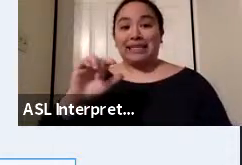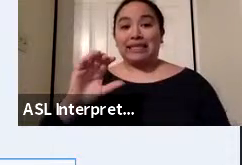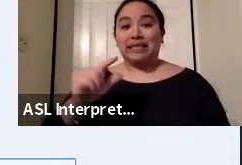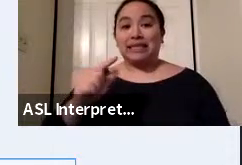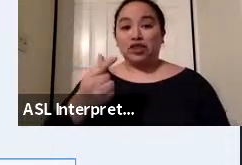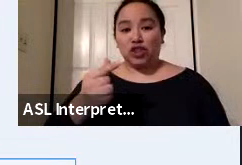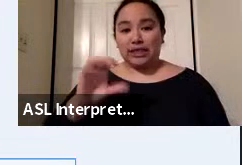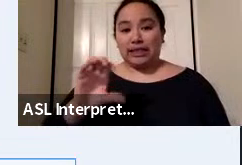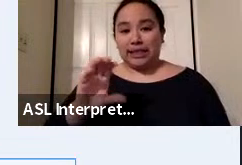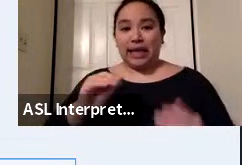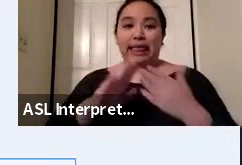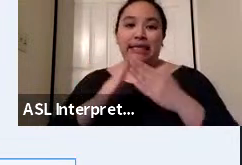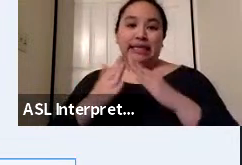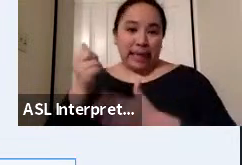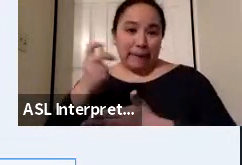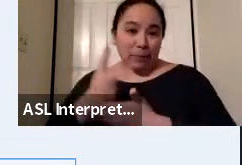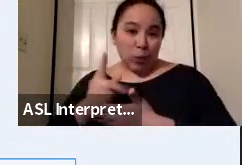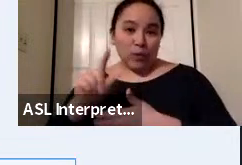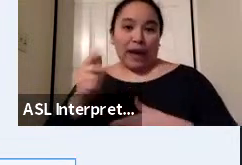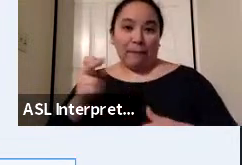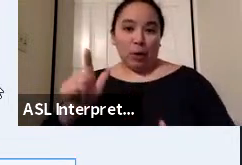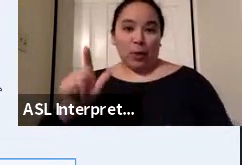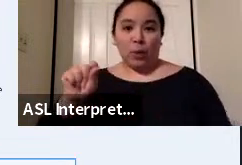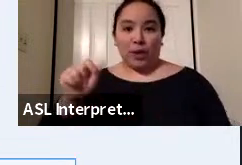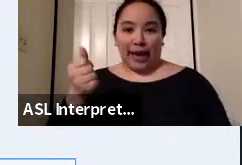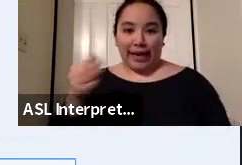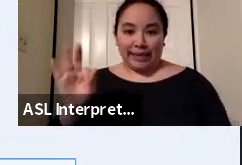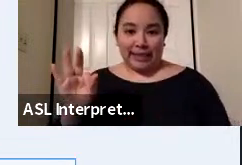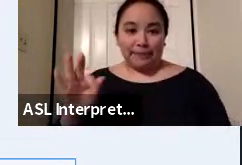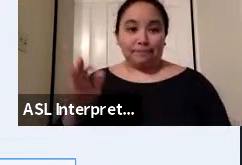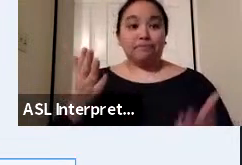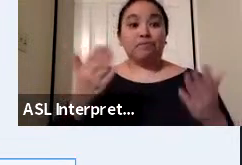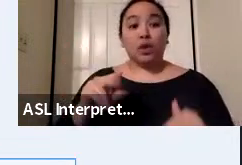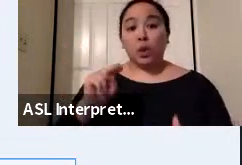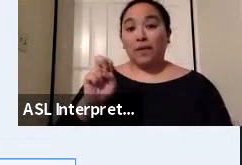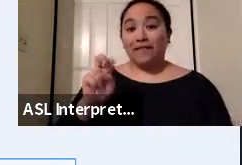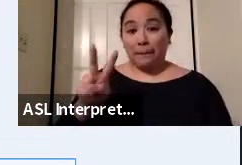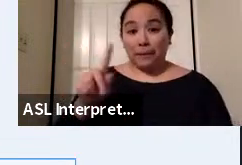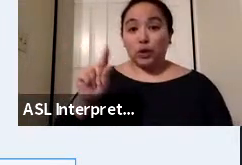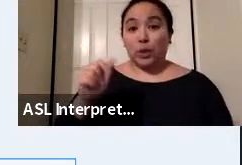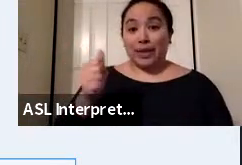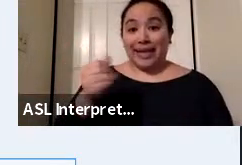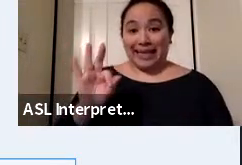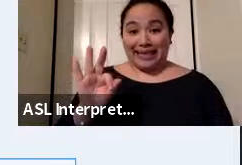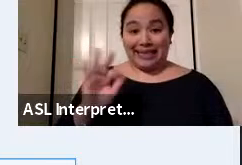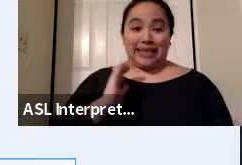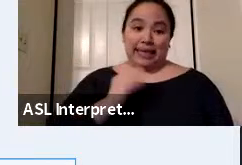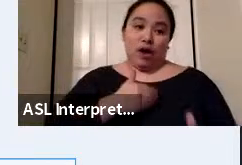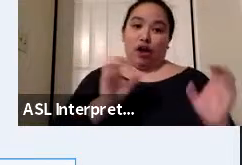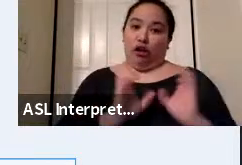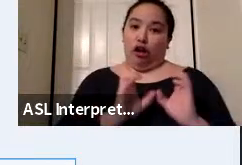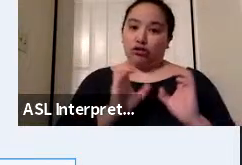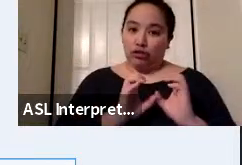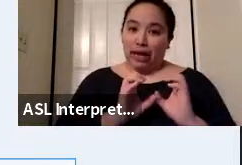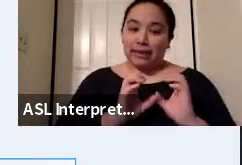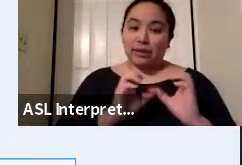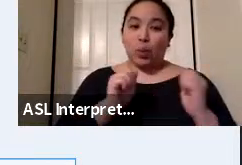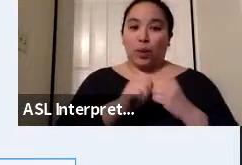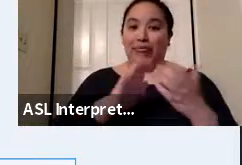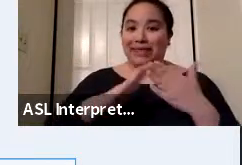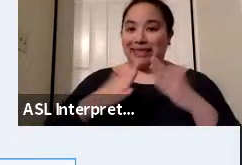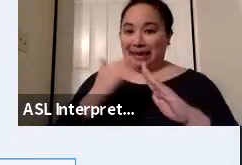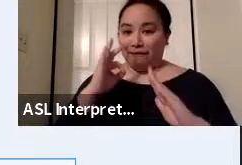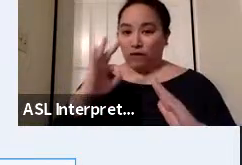city approved in April 2019. November 2019, our contract with the city